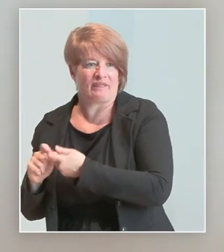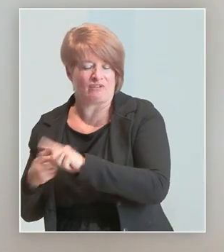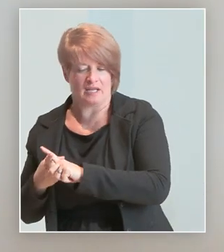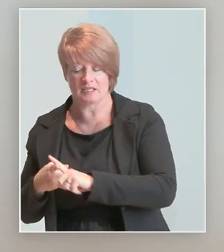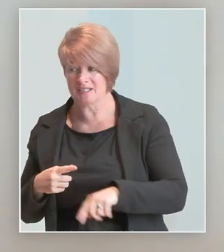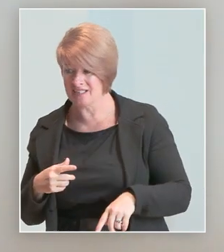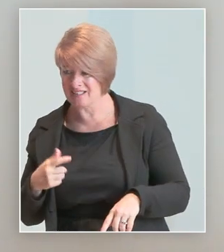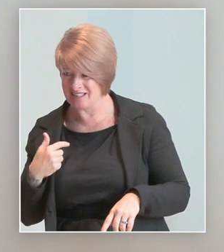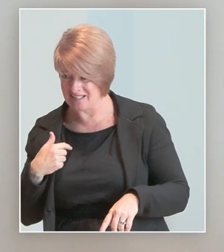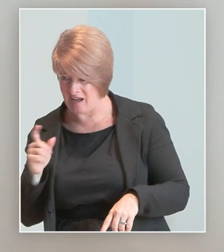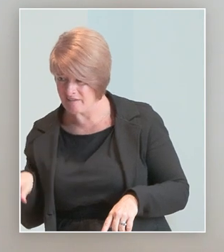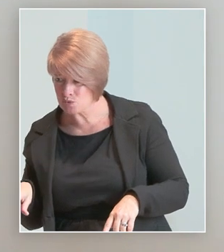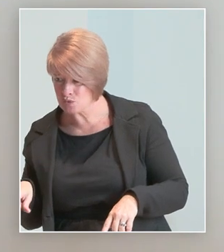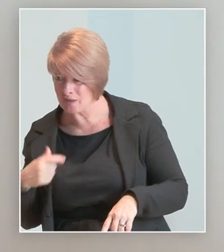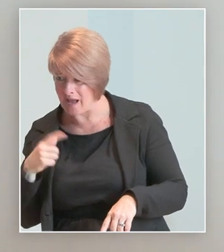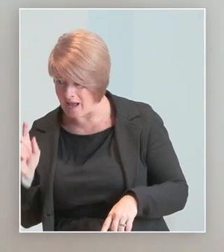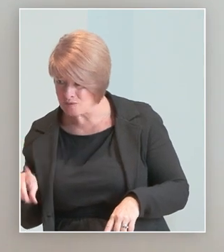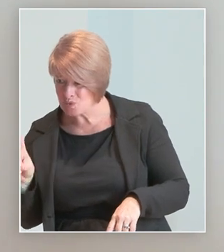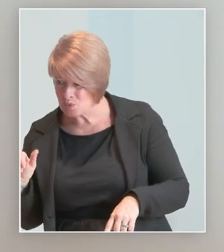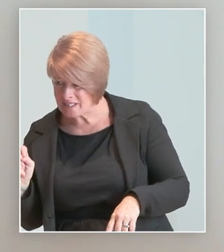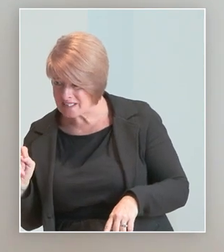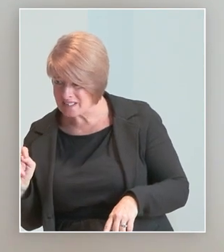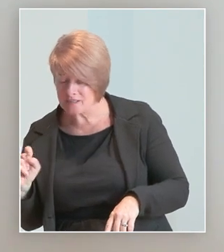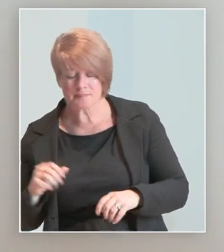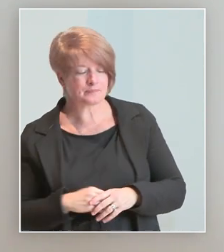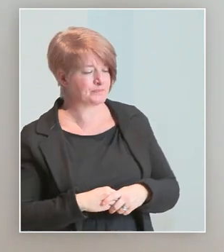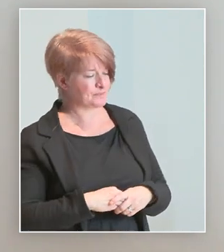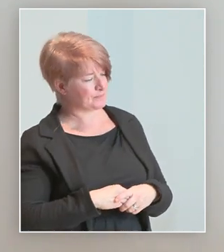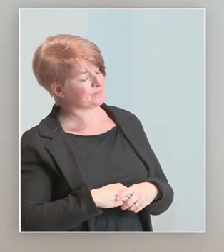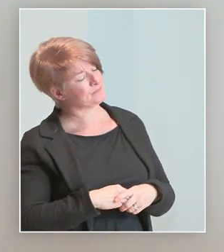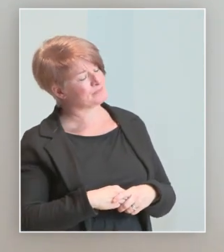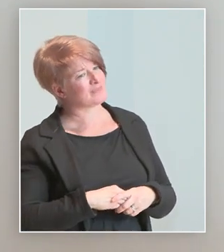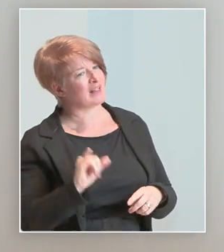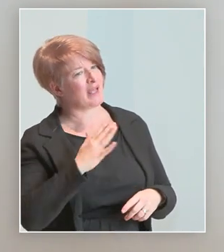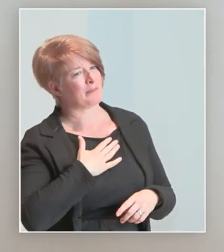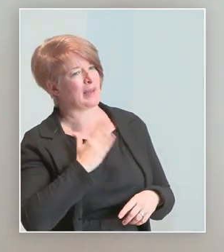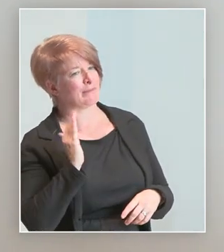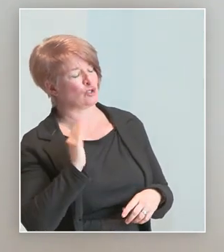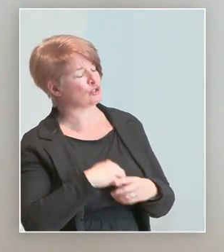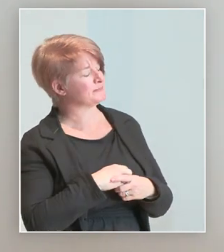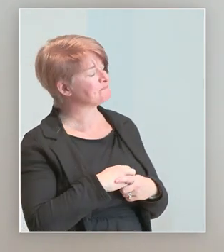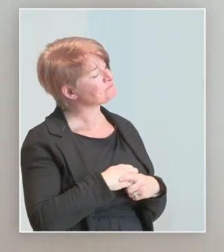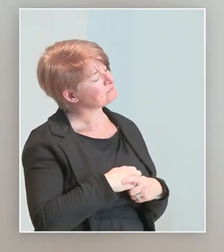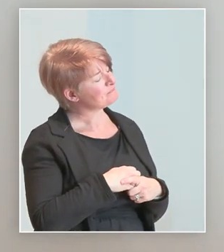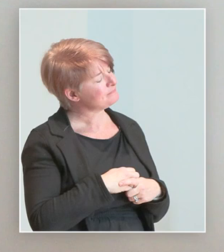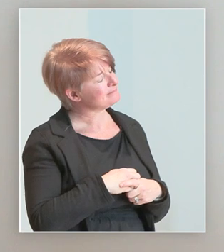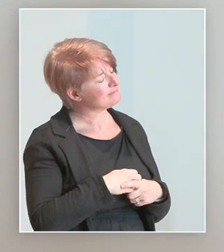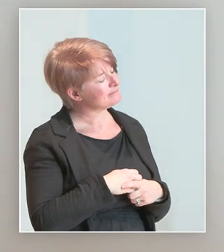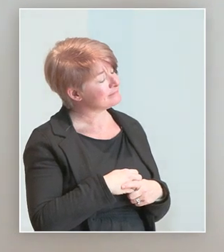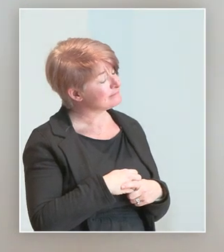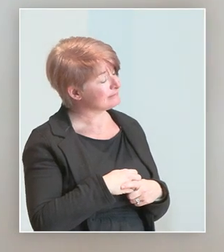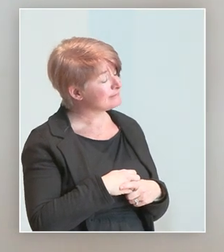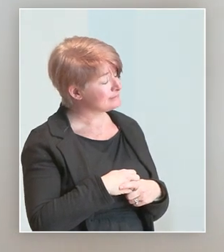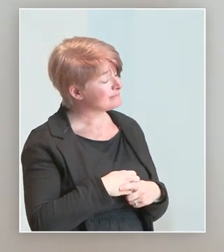asking, must I do this? While they reflected back and inevitable as my mirrors and words and actions